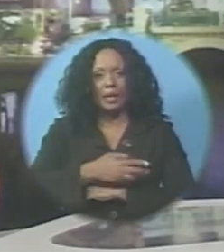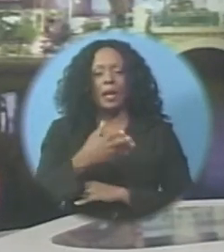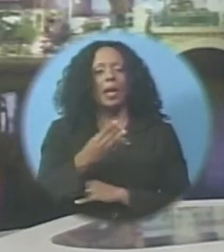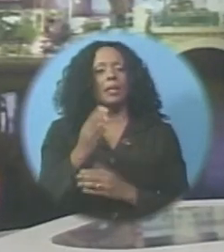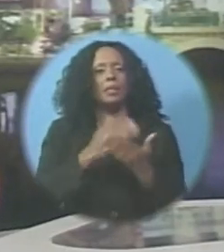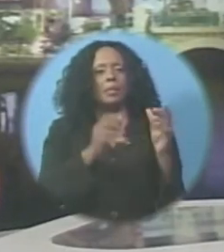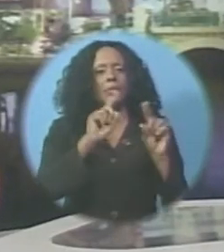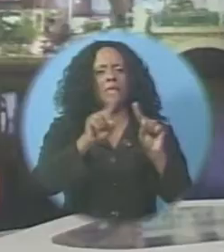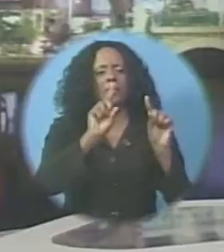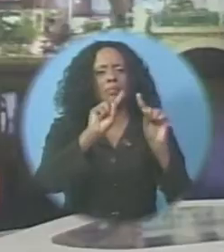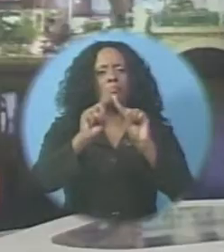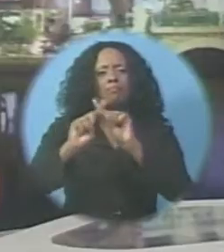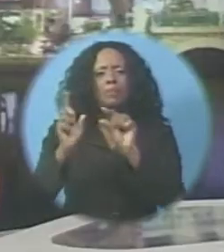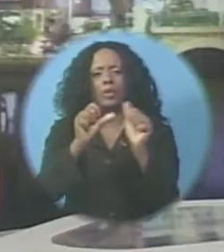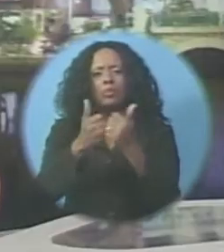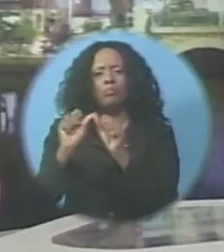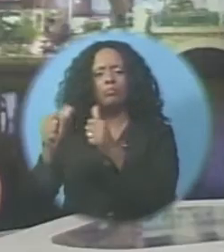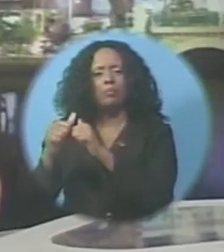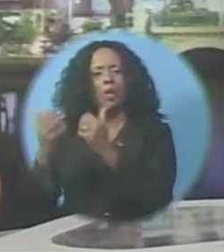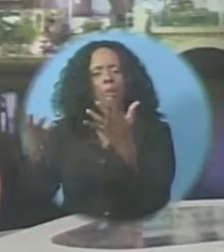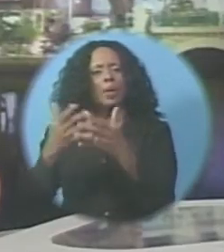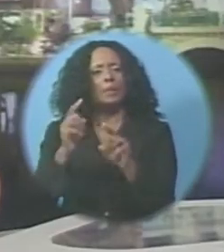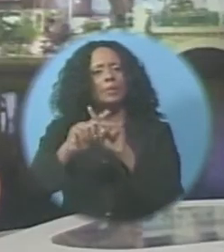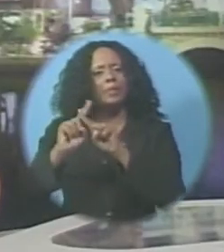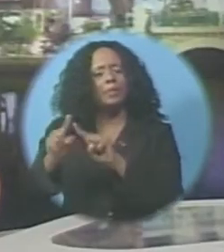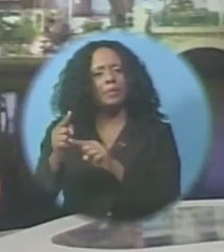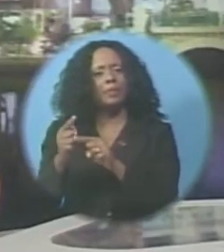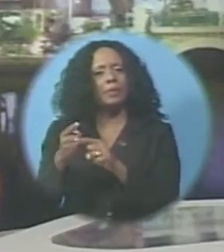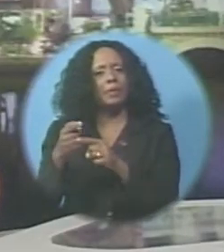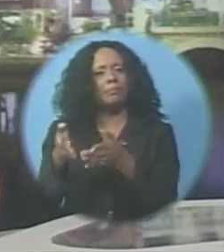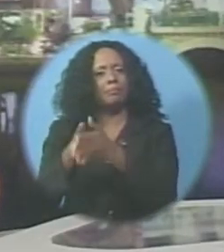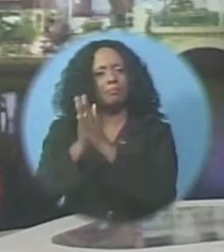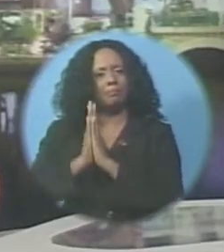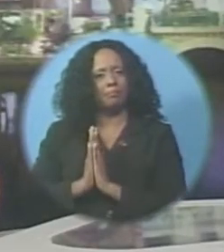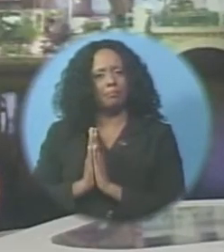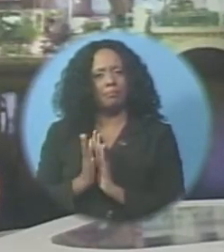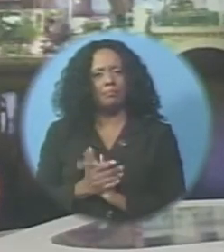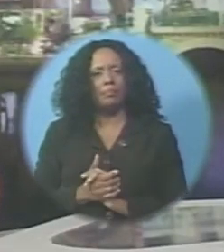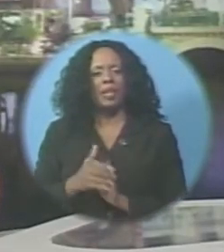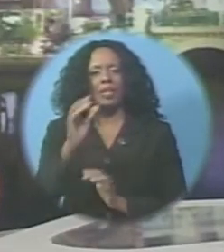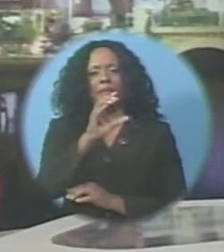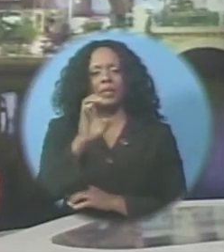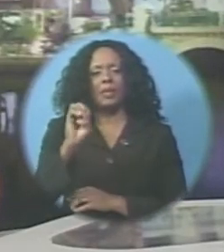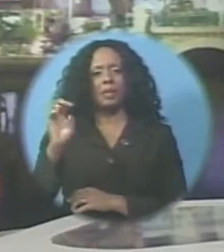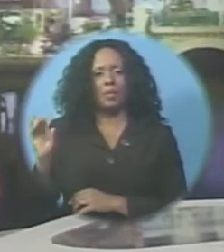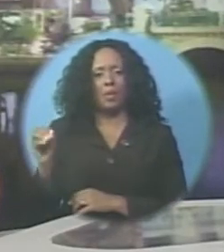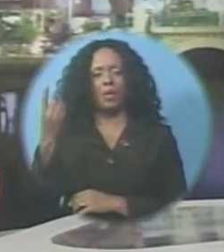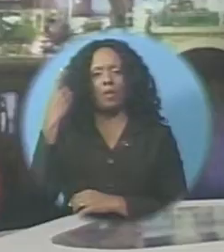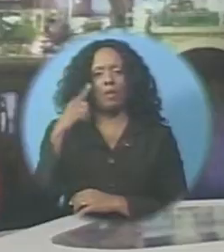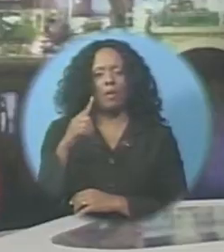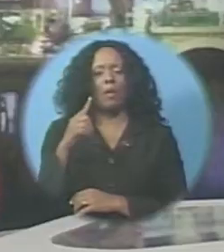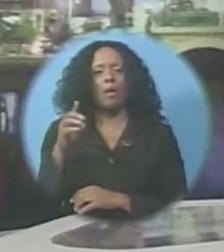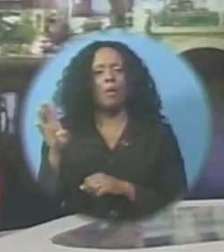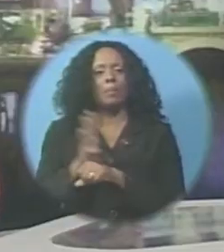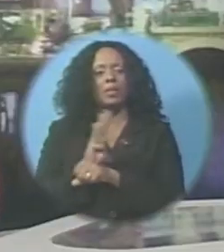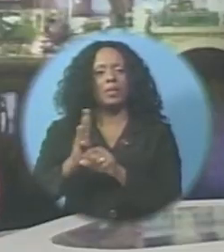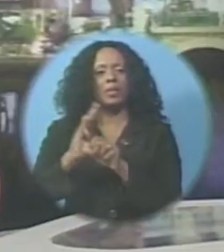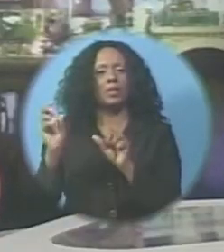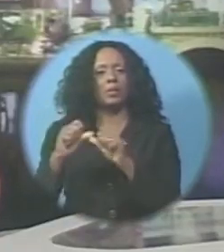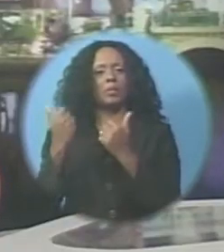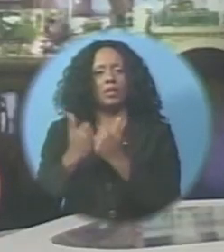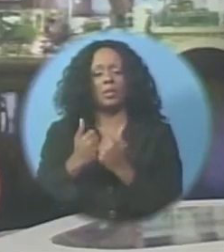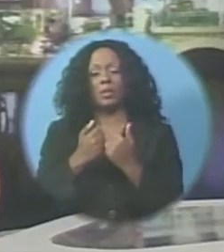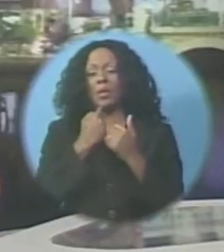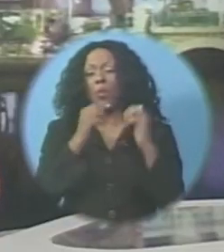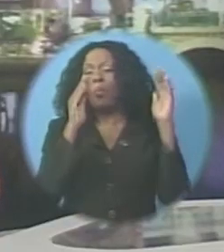things, including greater access to capital. And Chief Executive Officer Lynette Holder says they are hoping that Finance Minister Chris Sinclair